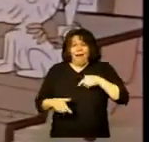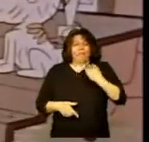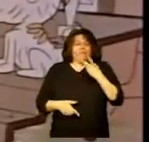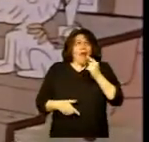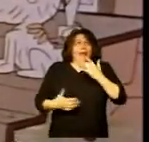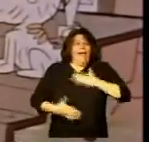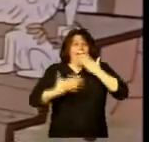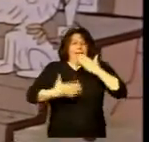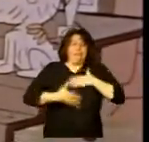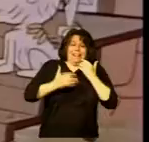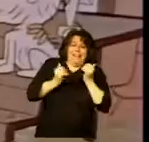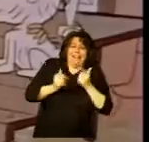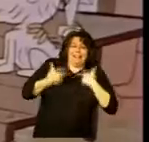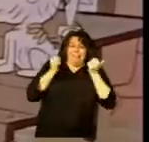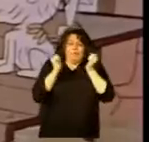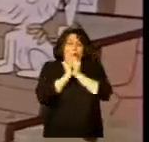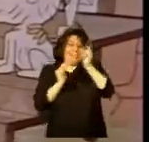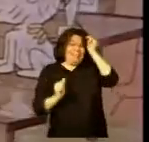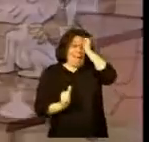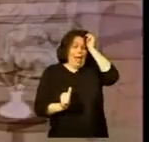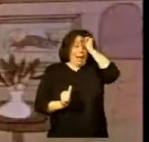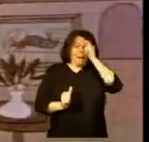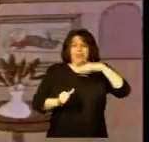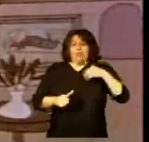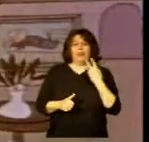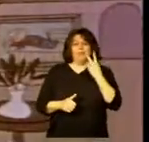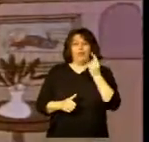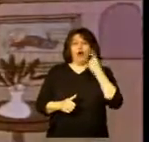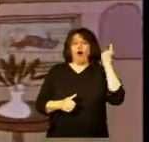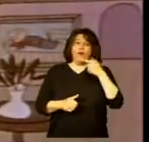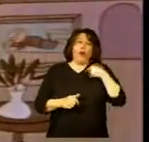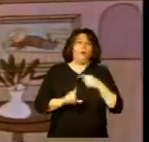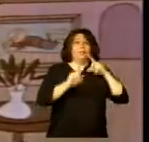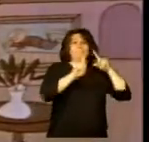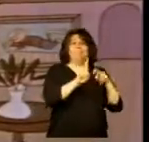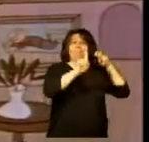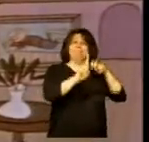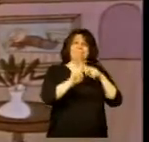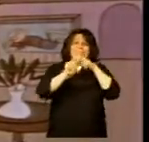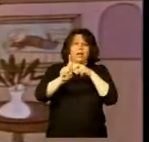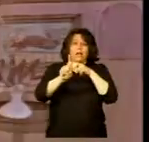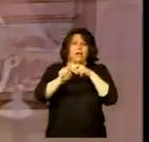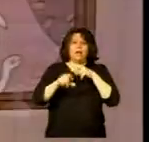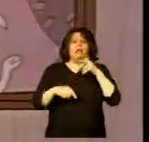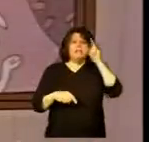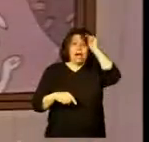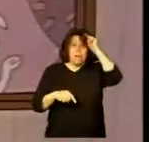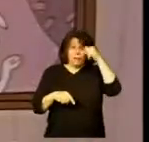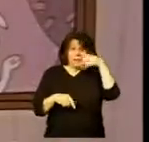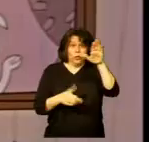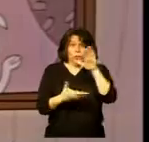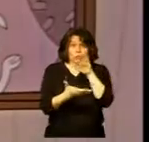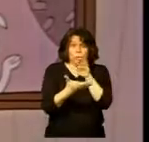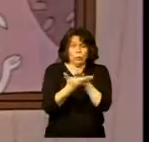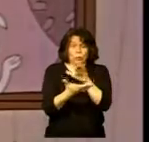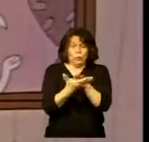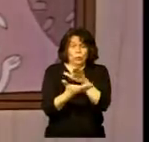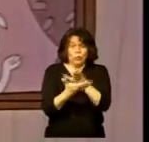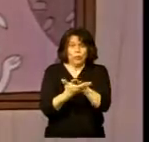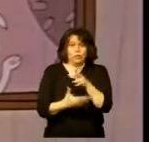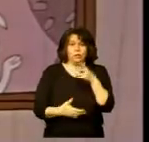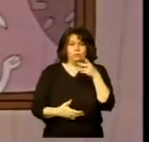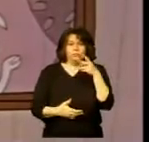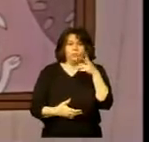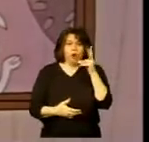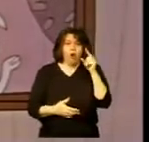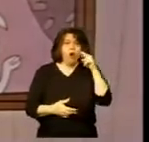Pups was so happy to live with Tommy. He followed him around everywhere and stood at the window looking for him